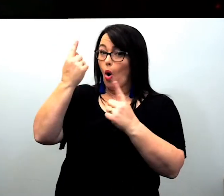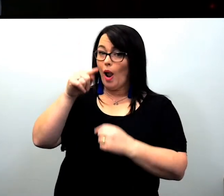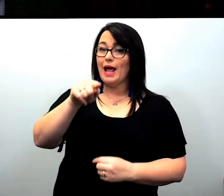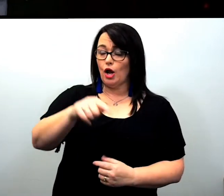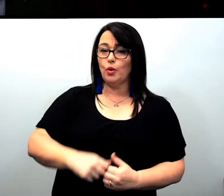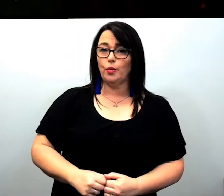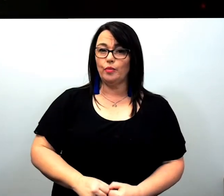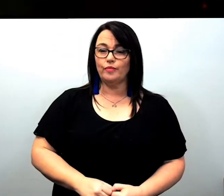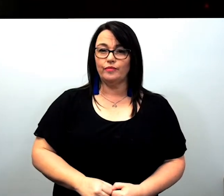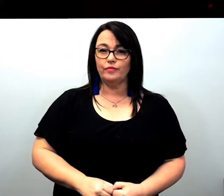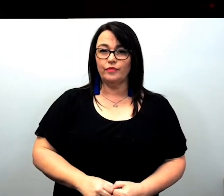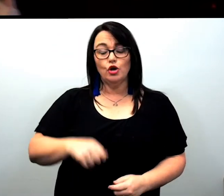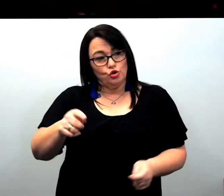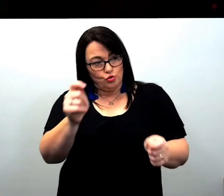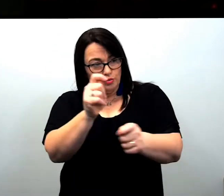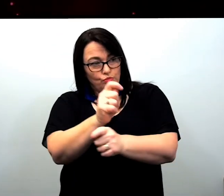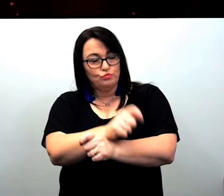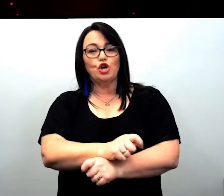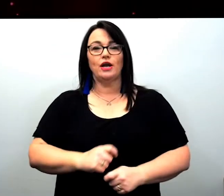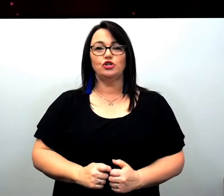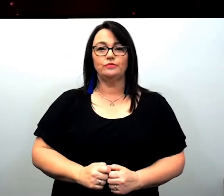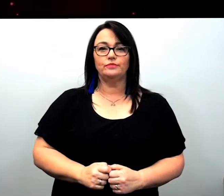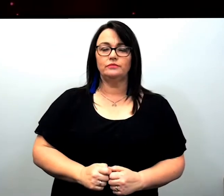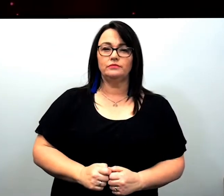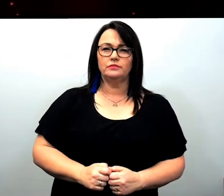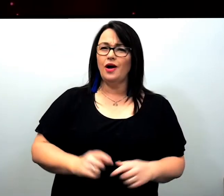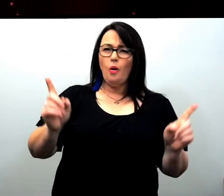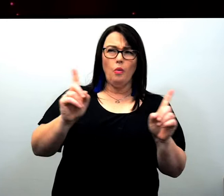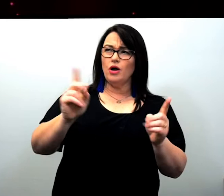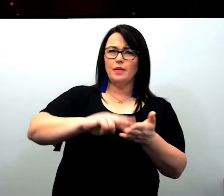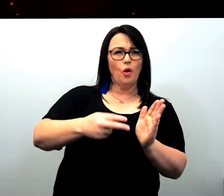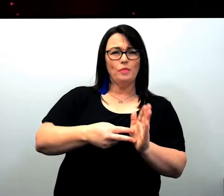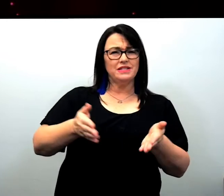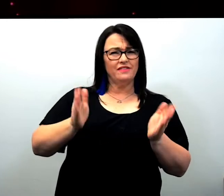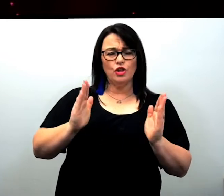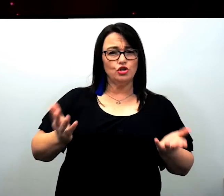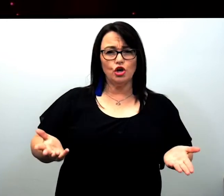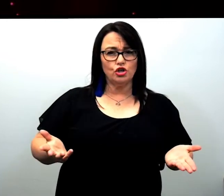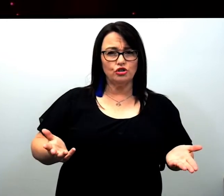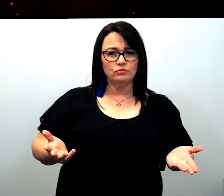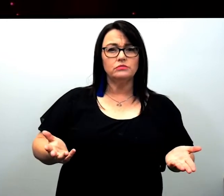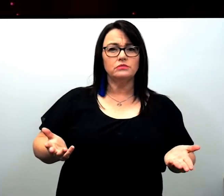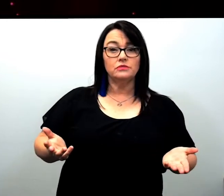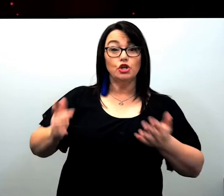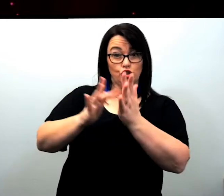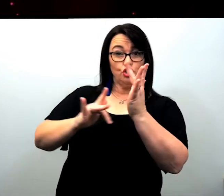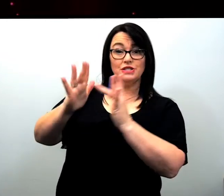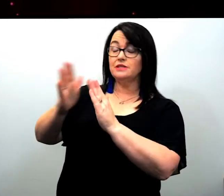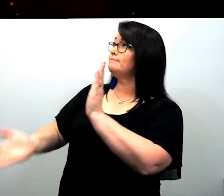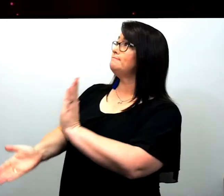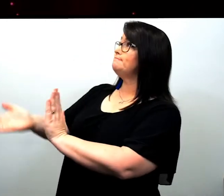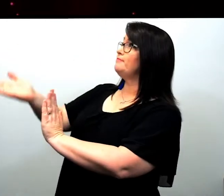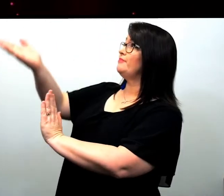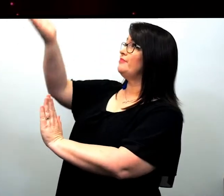transformation. What is the purpose of the church? It's for the exaltation of Jesus. We don't lift up